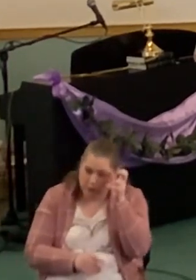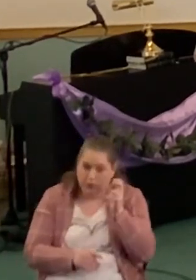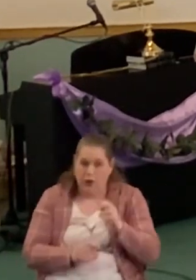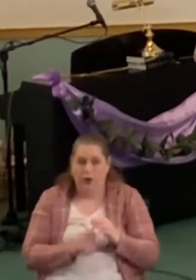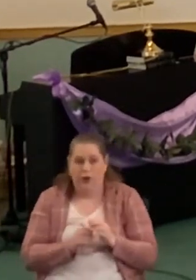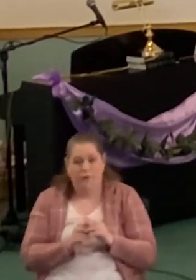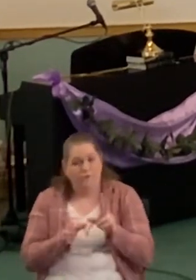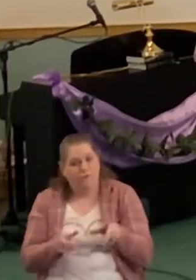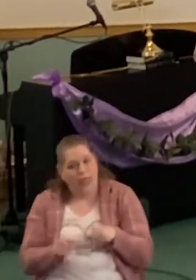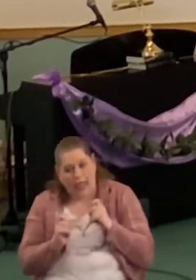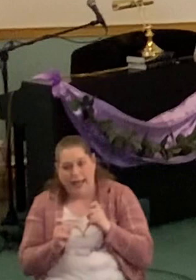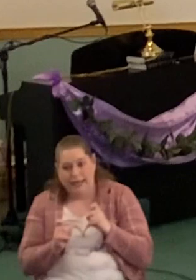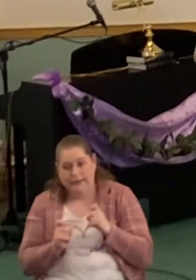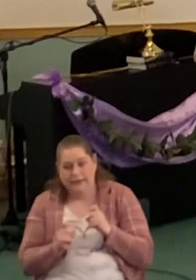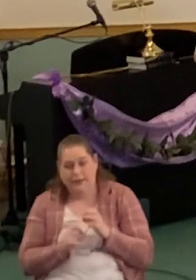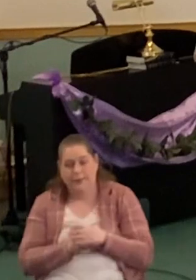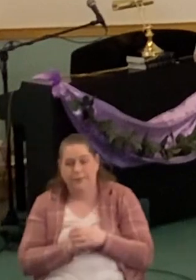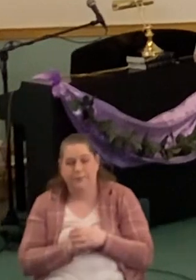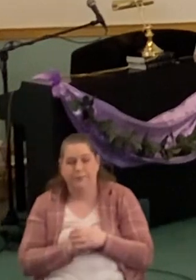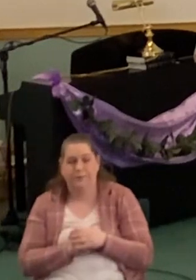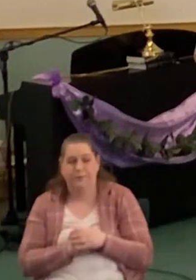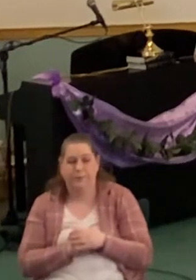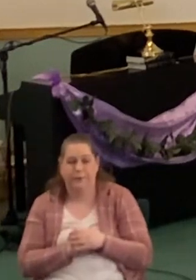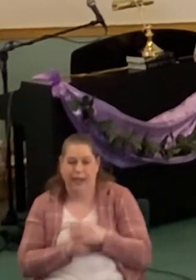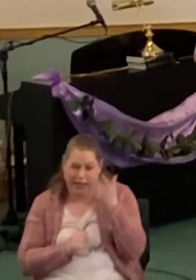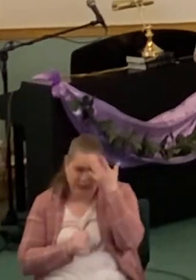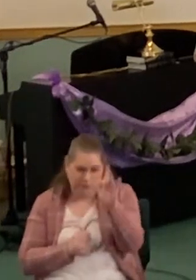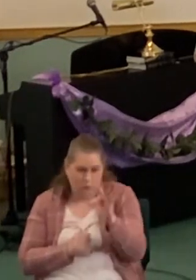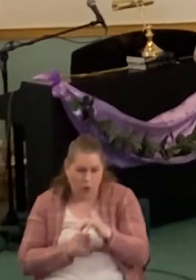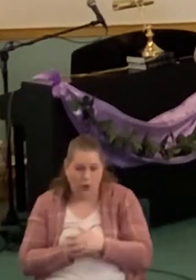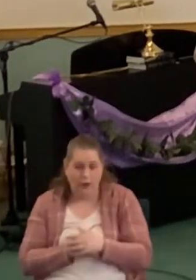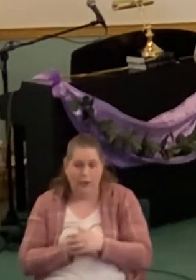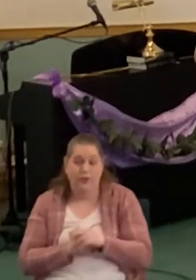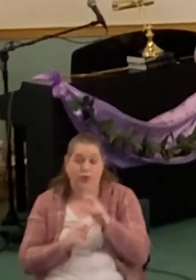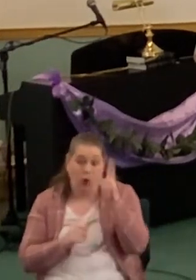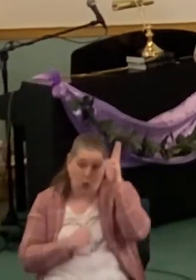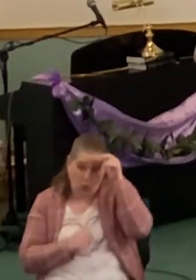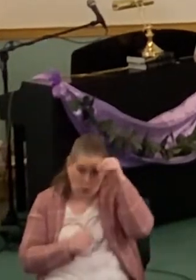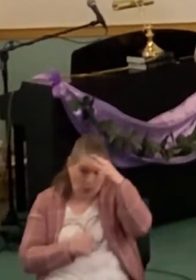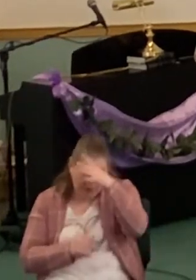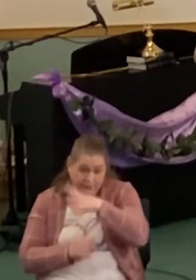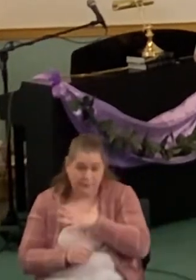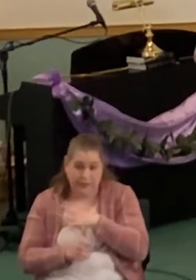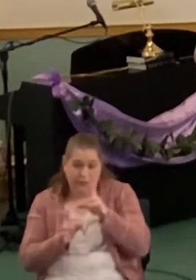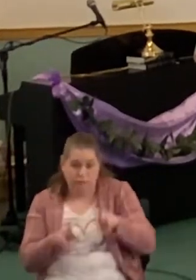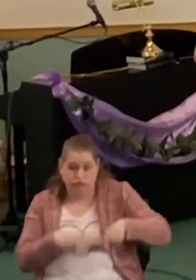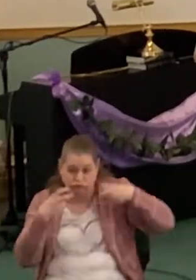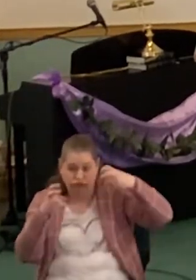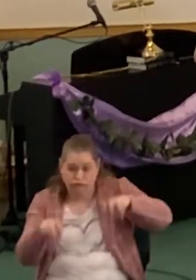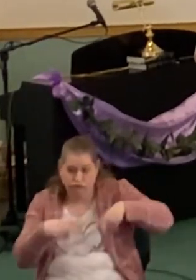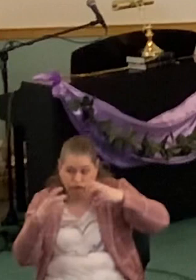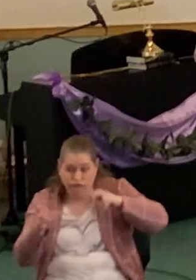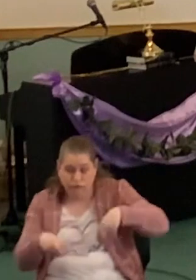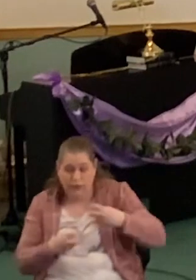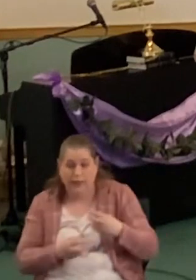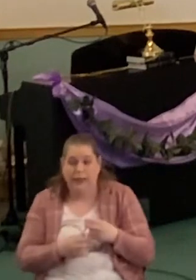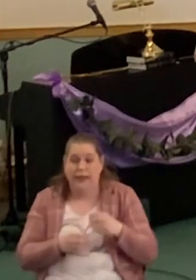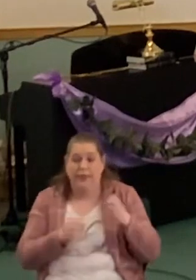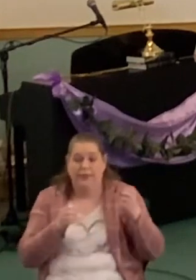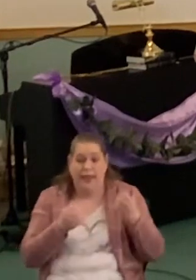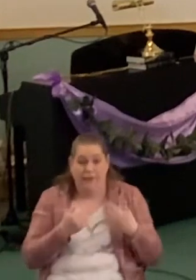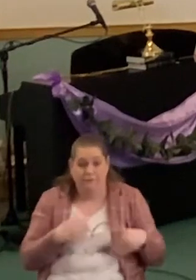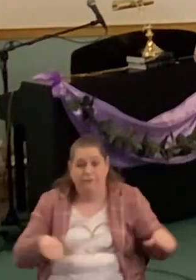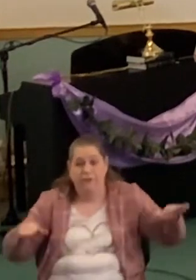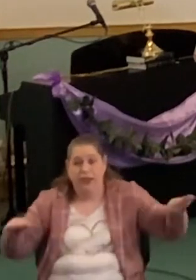and keener than wolves in the evening. Their horsemen come galloping. Their horsemen come from afar. They fly like